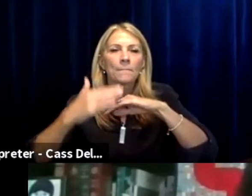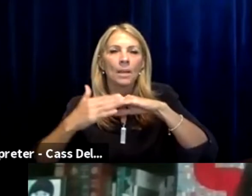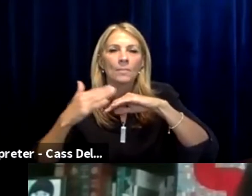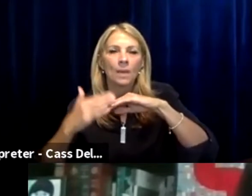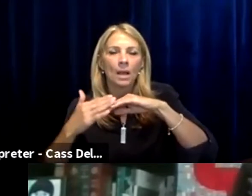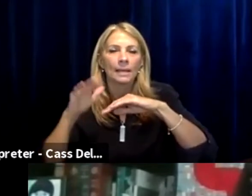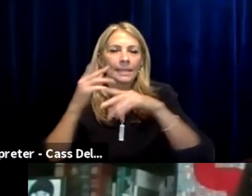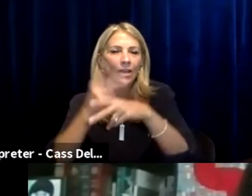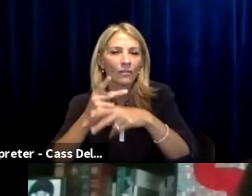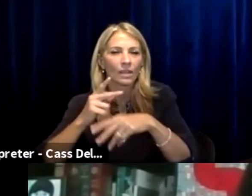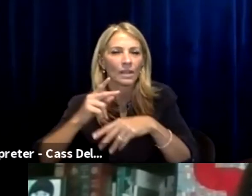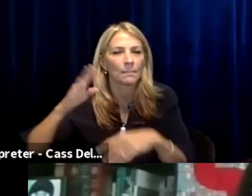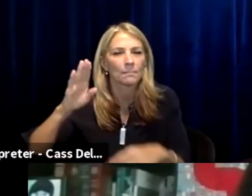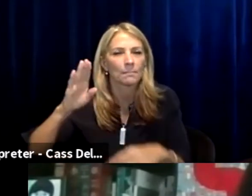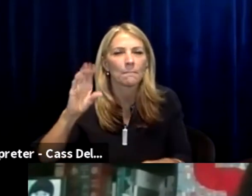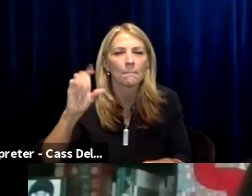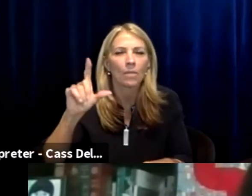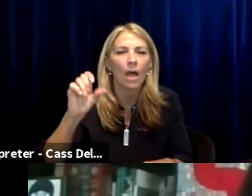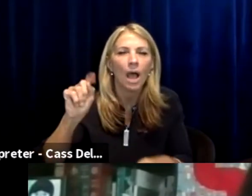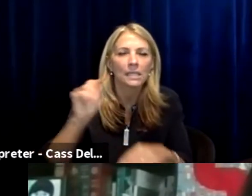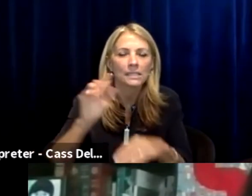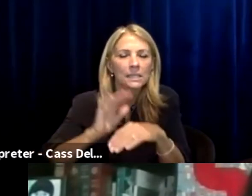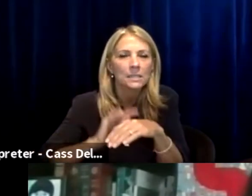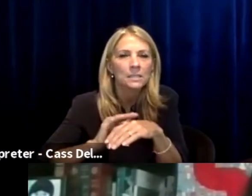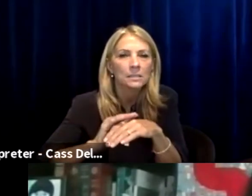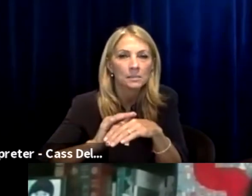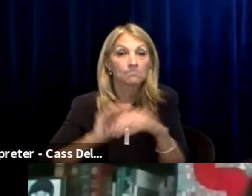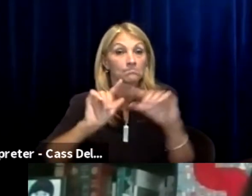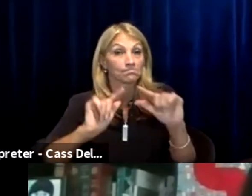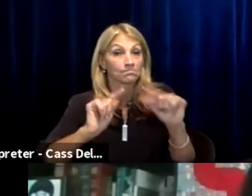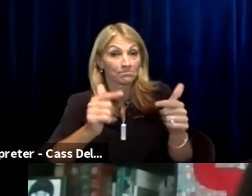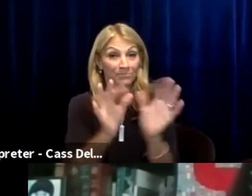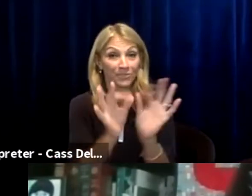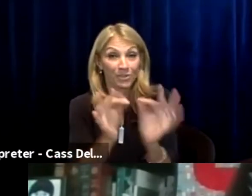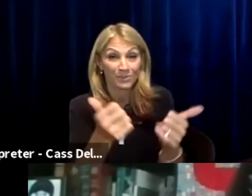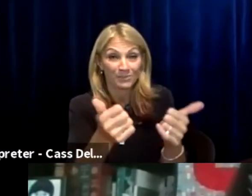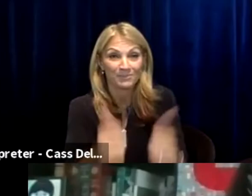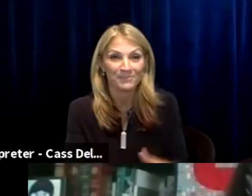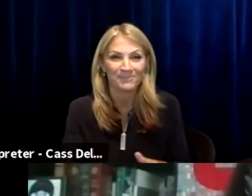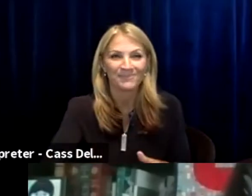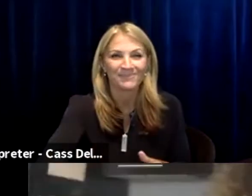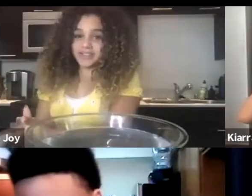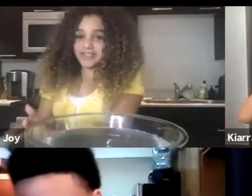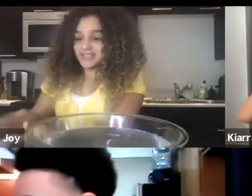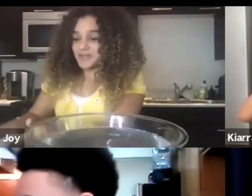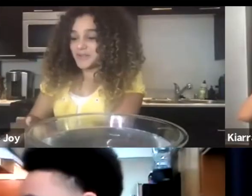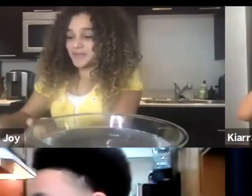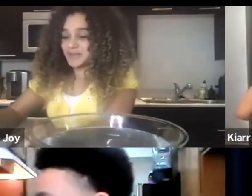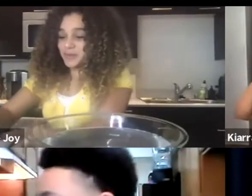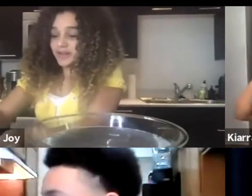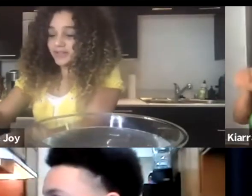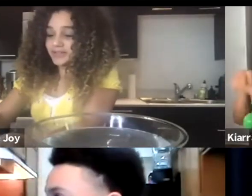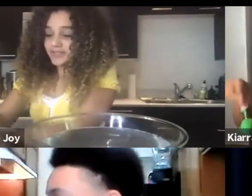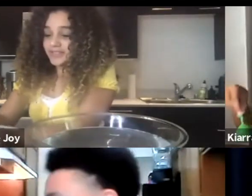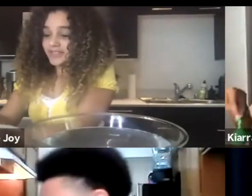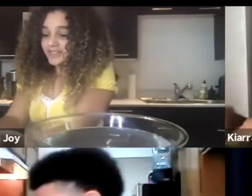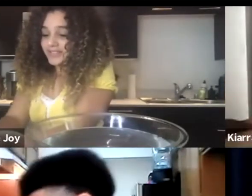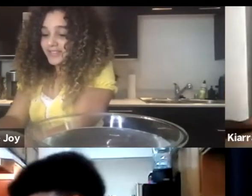your towels. Okie dokie. I feel like the pressure is on. Don't want the soap